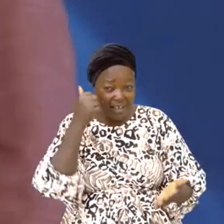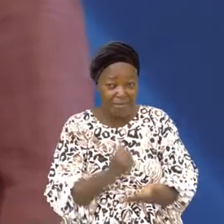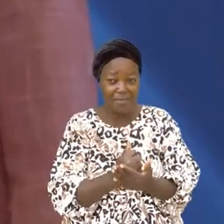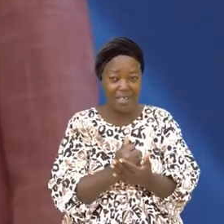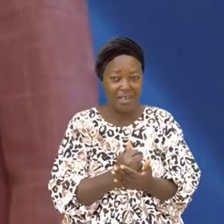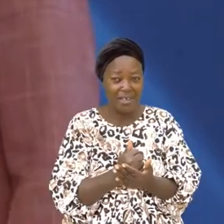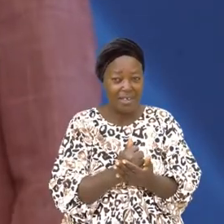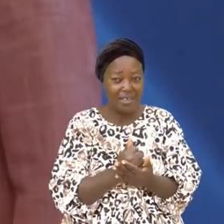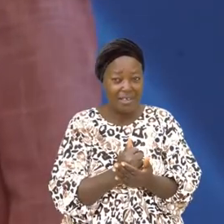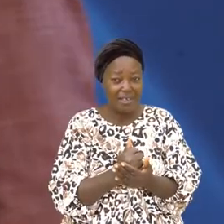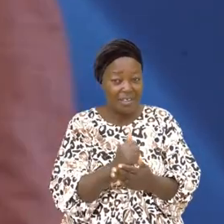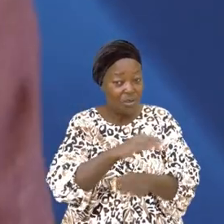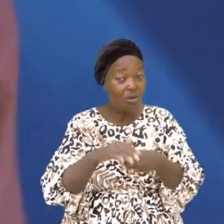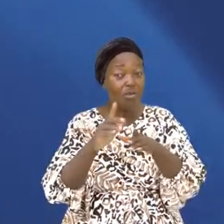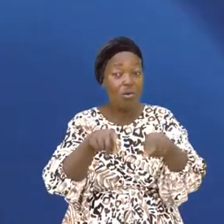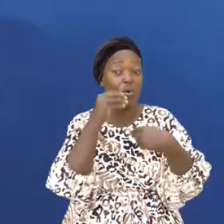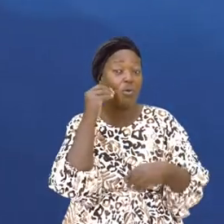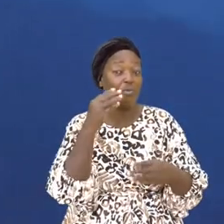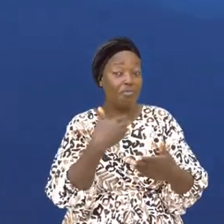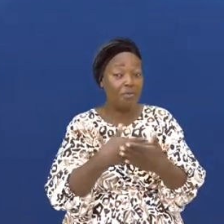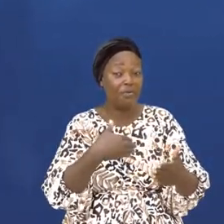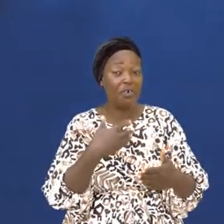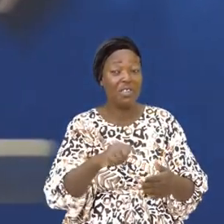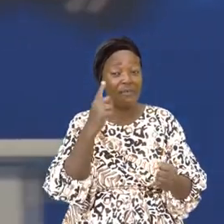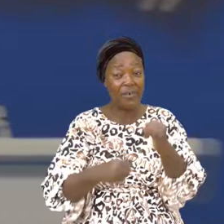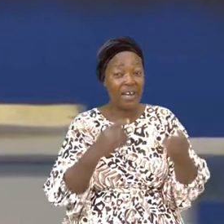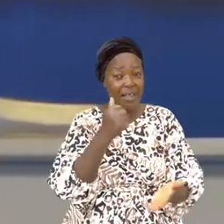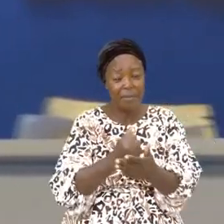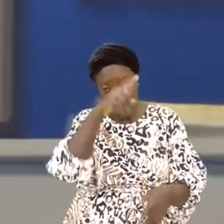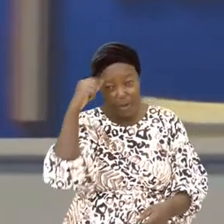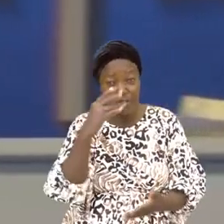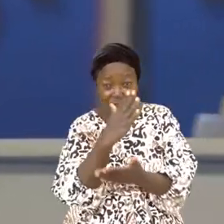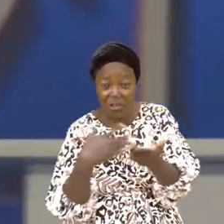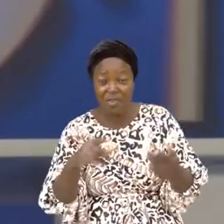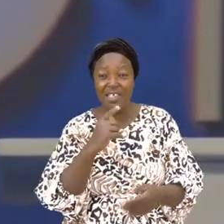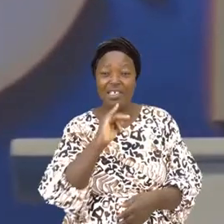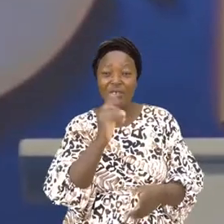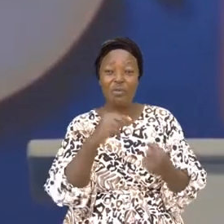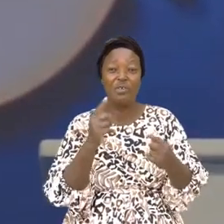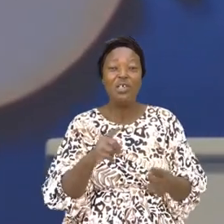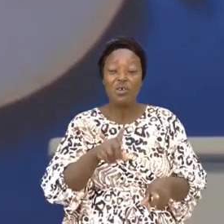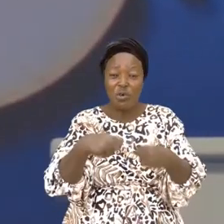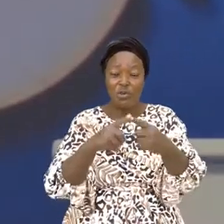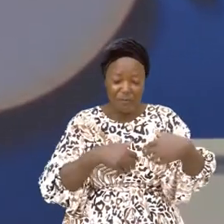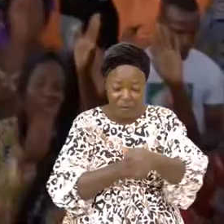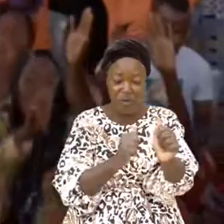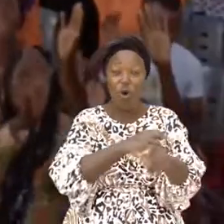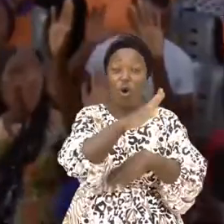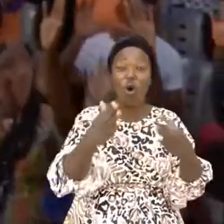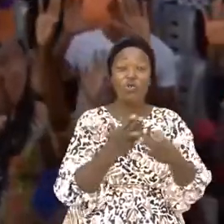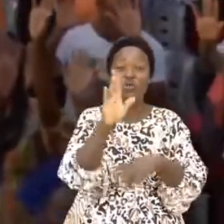don't leave before the final amen. Something is going to be following you for the rest of your